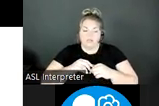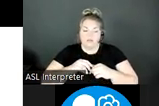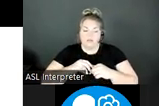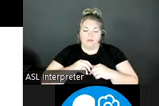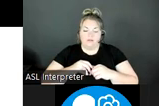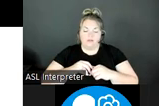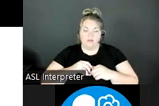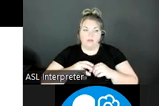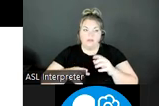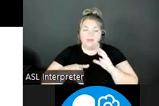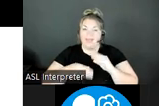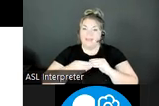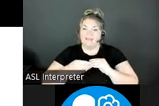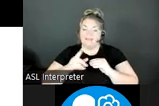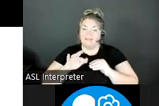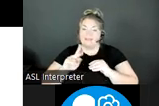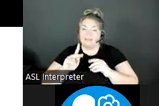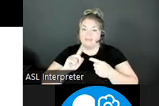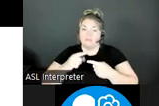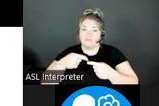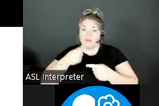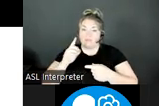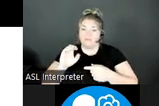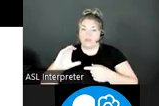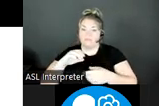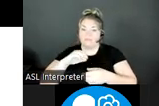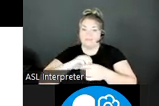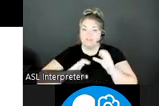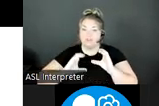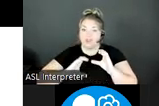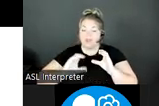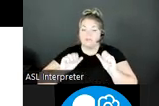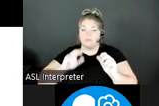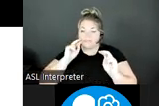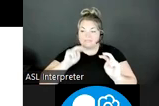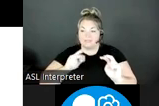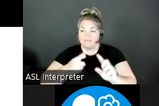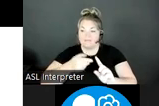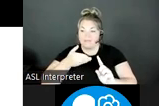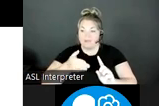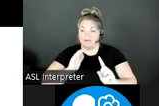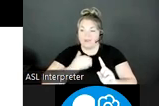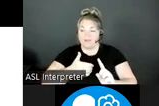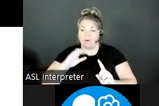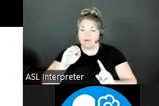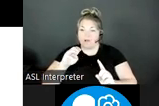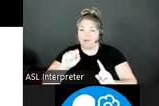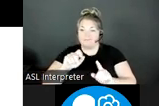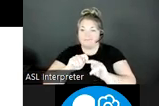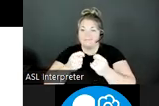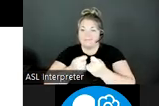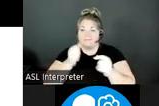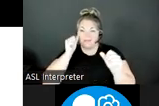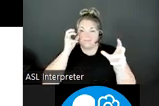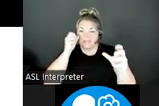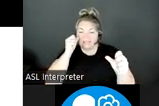put the link to the public document in the chat so folks can see it from there. Our comms team has been amazing and made sure